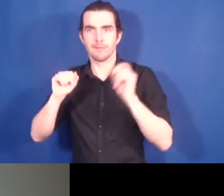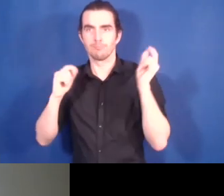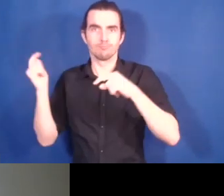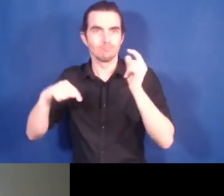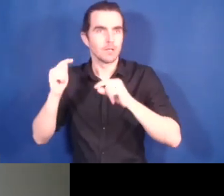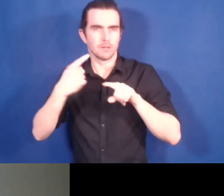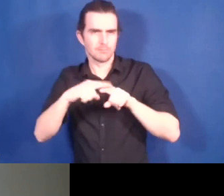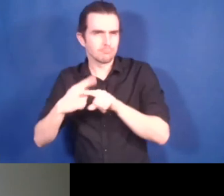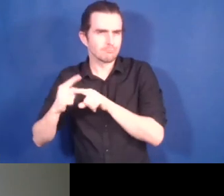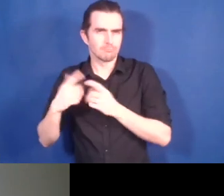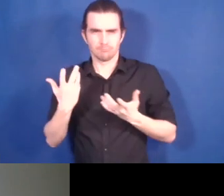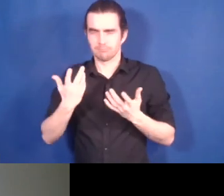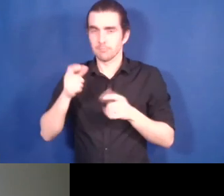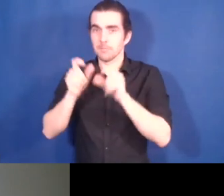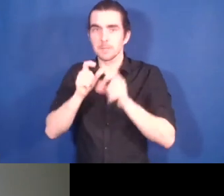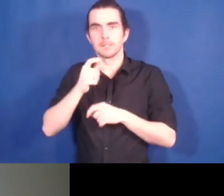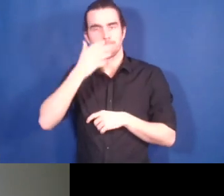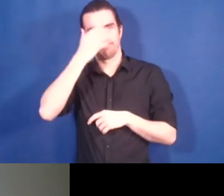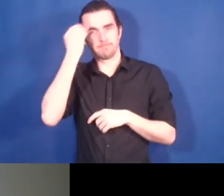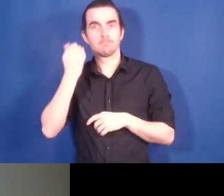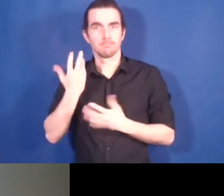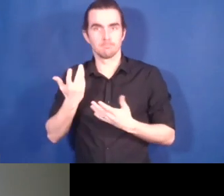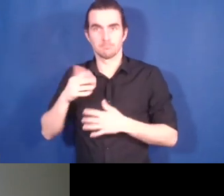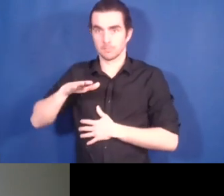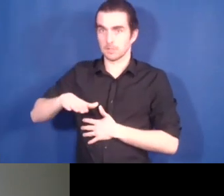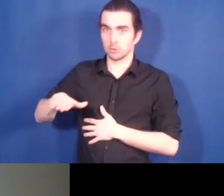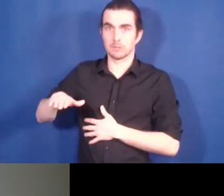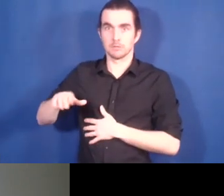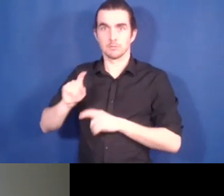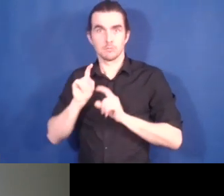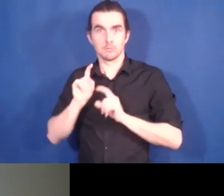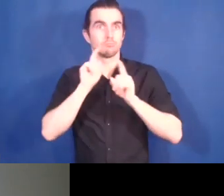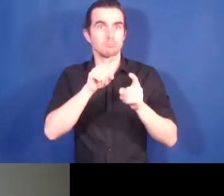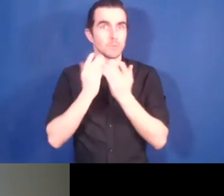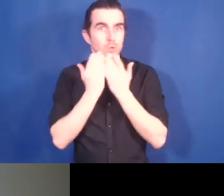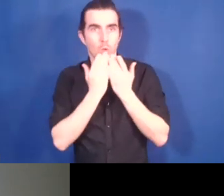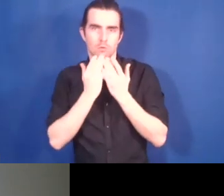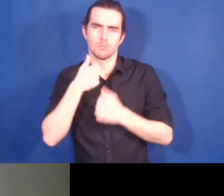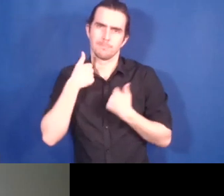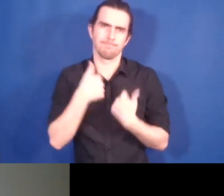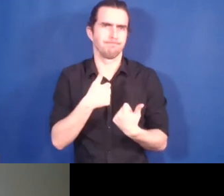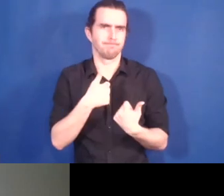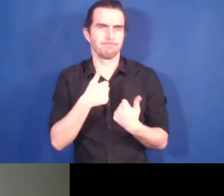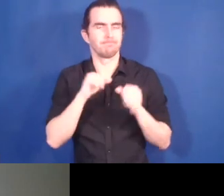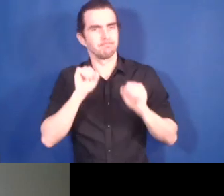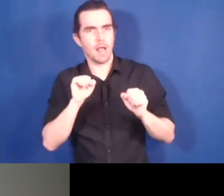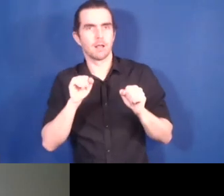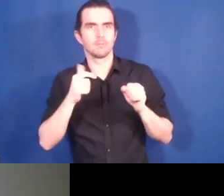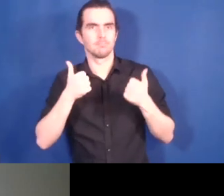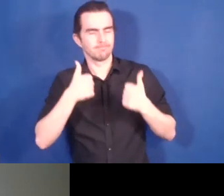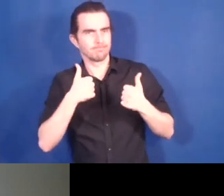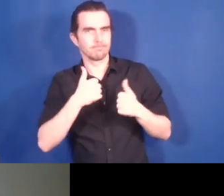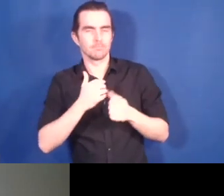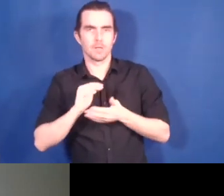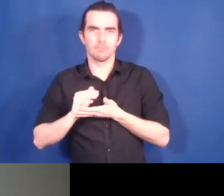is actually a direct form of protection, as well as a passport to the future and to